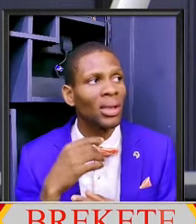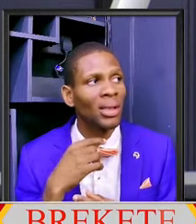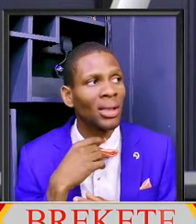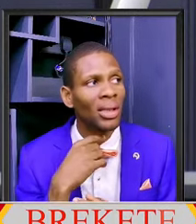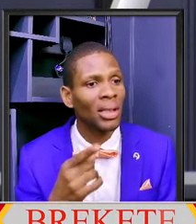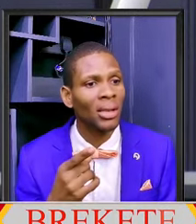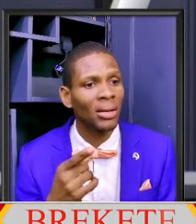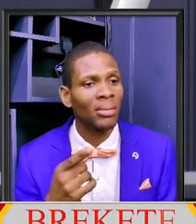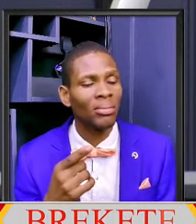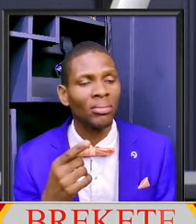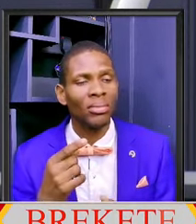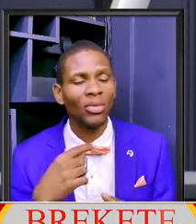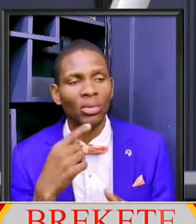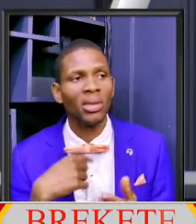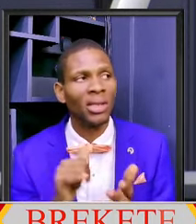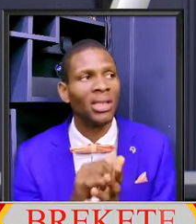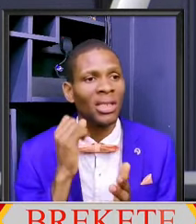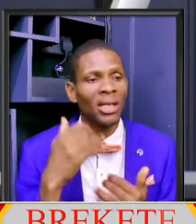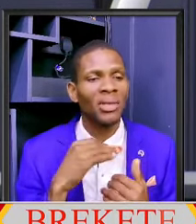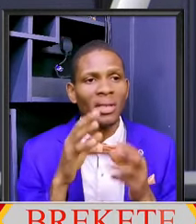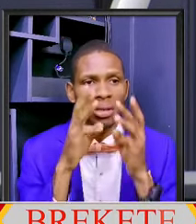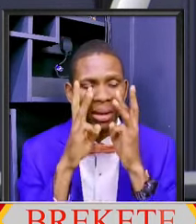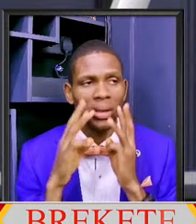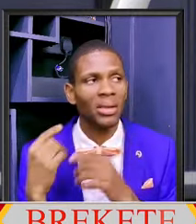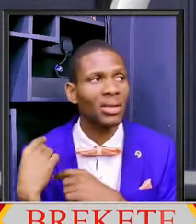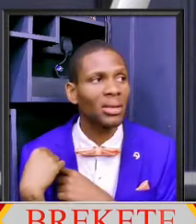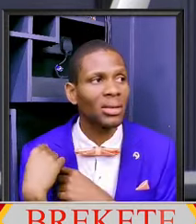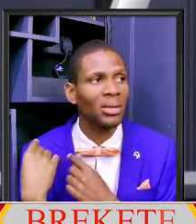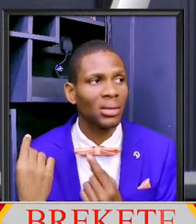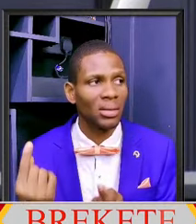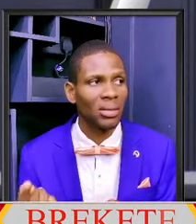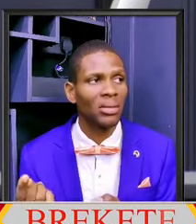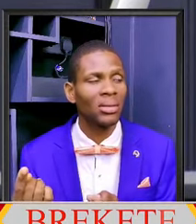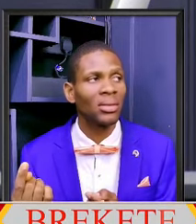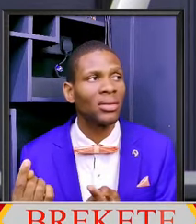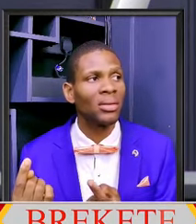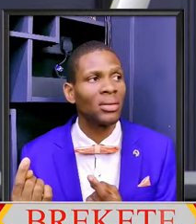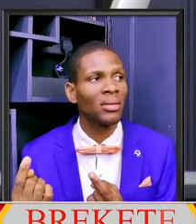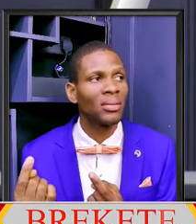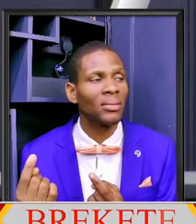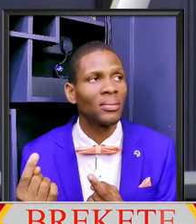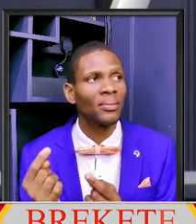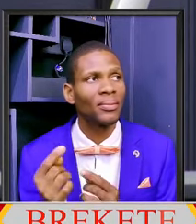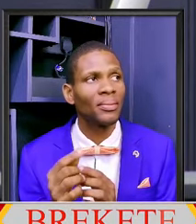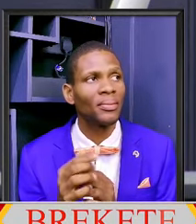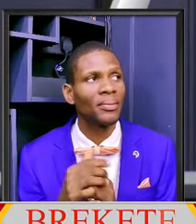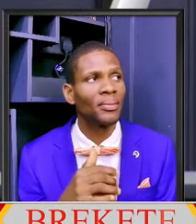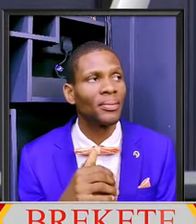has been crying since.